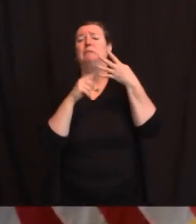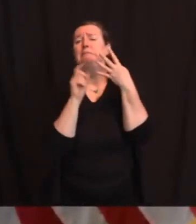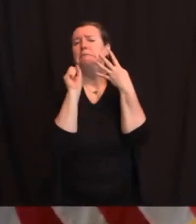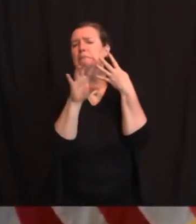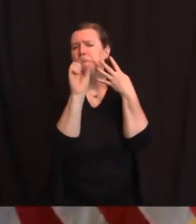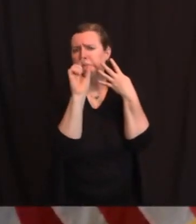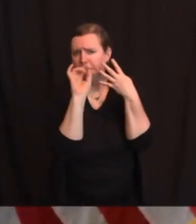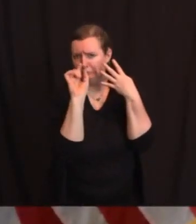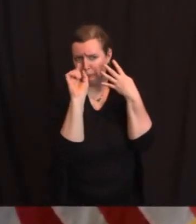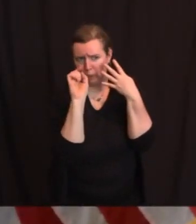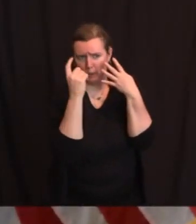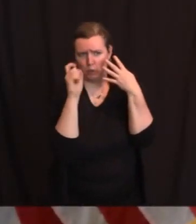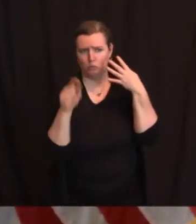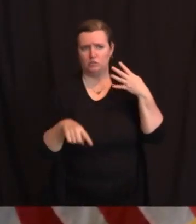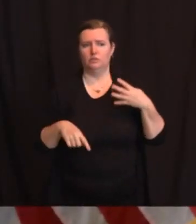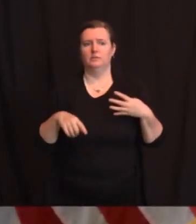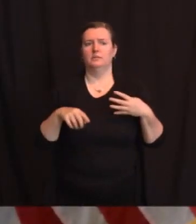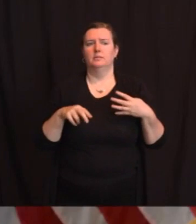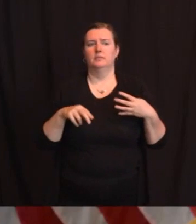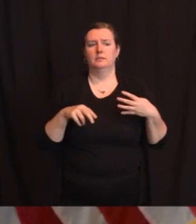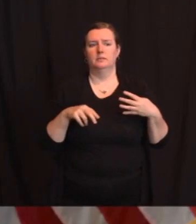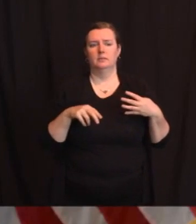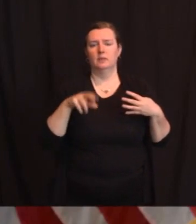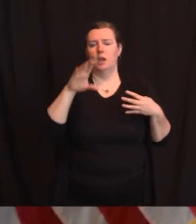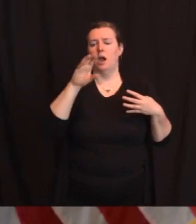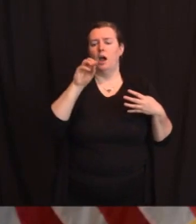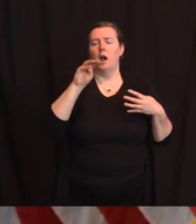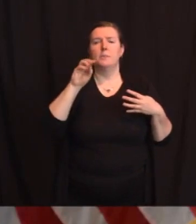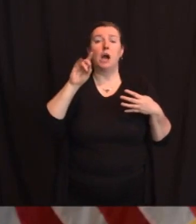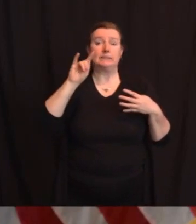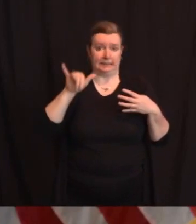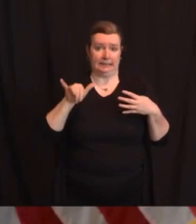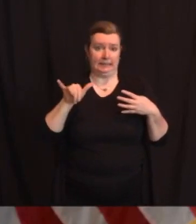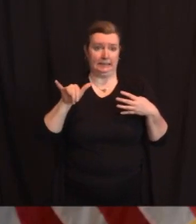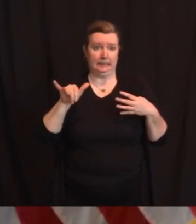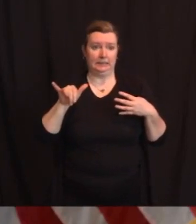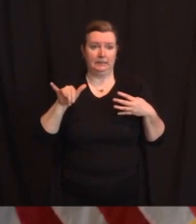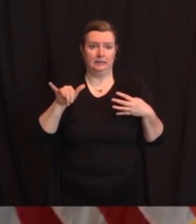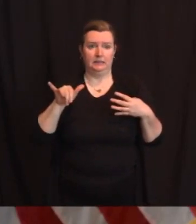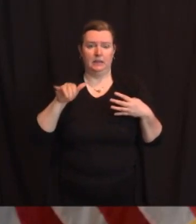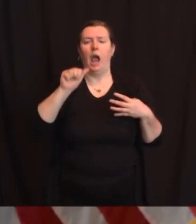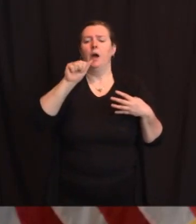testing. It would seem it would be crucially important to be able to have a sense of